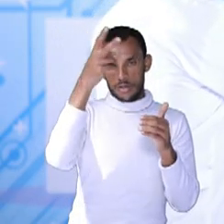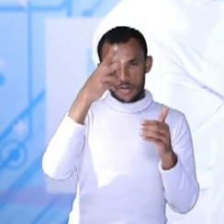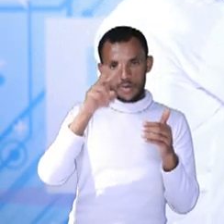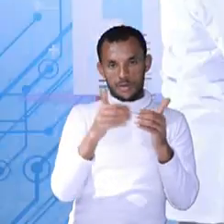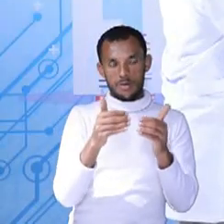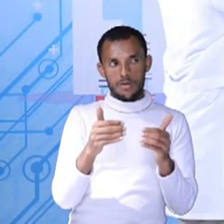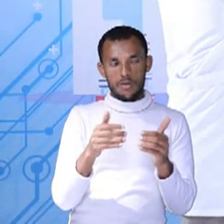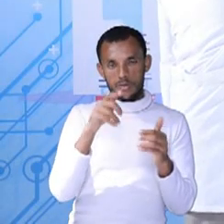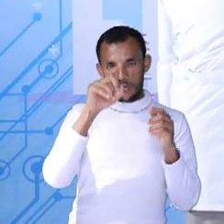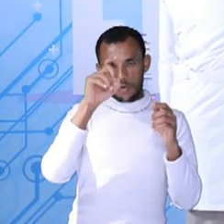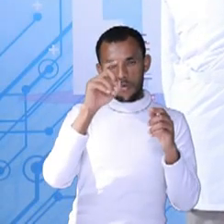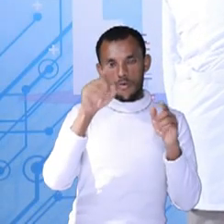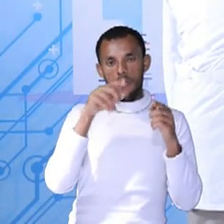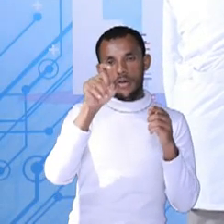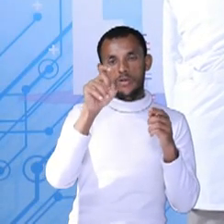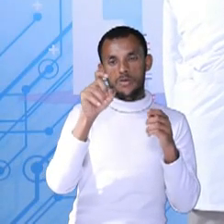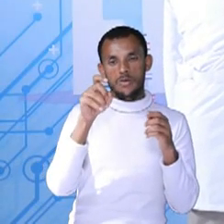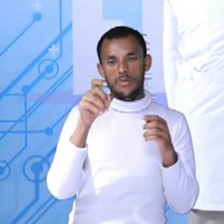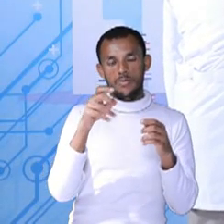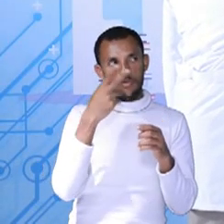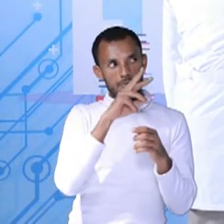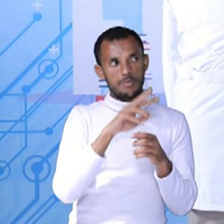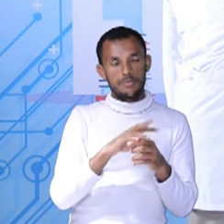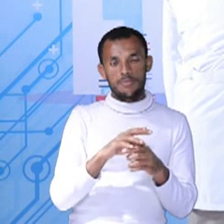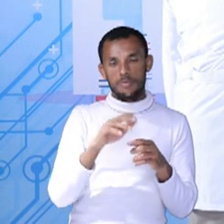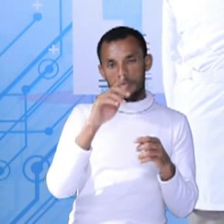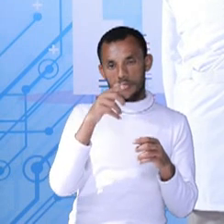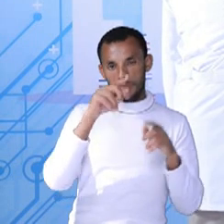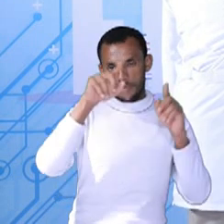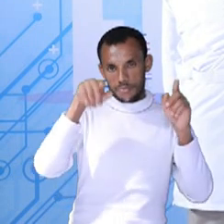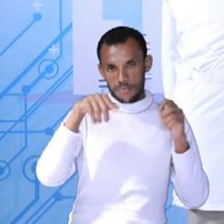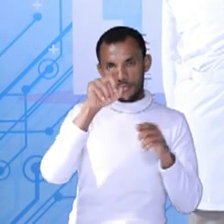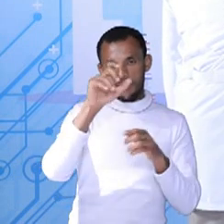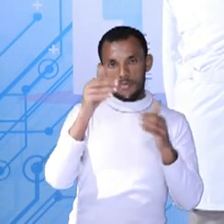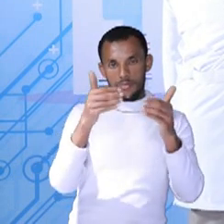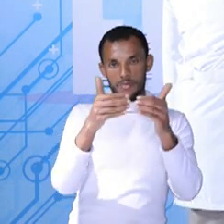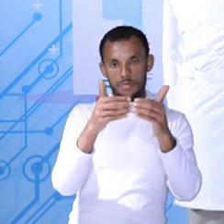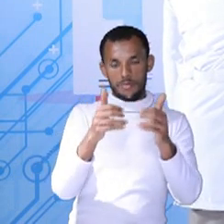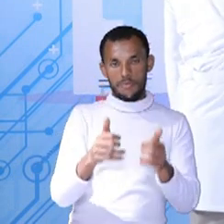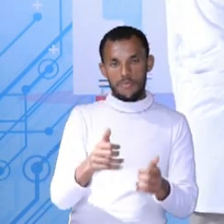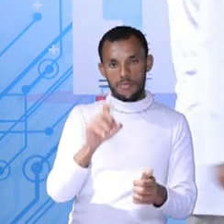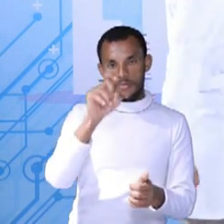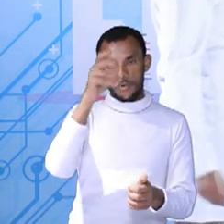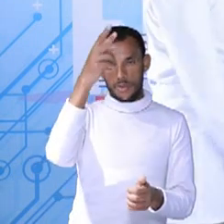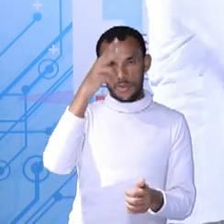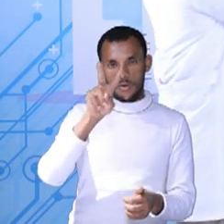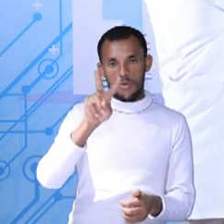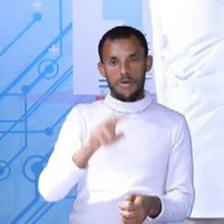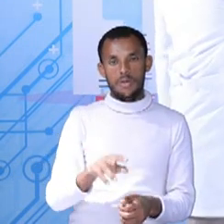squared. G of x equal to x squared, this part. G of x is equal to this x